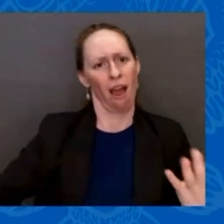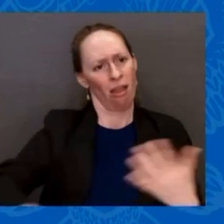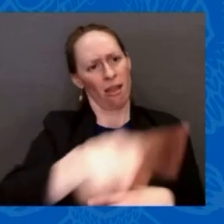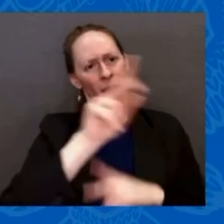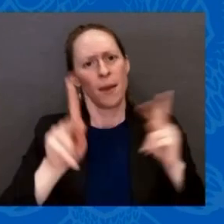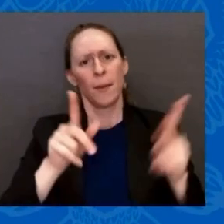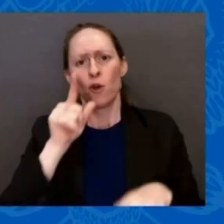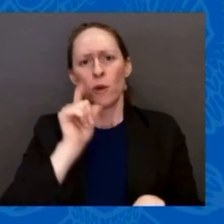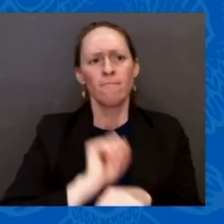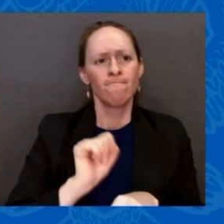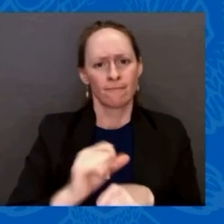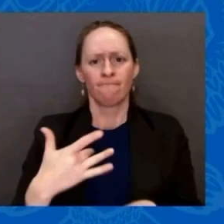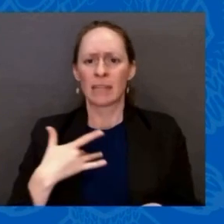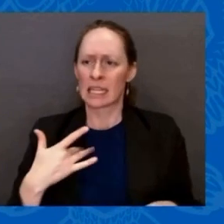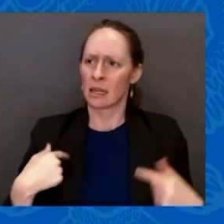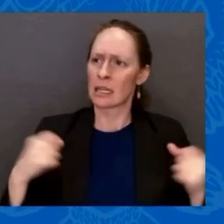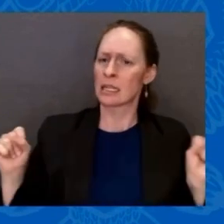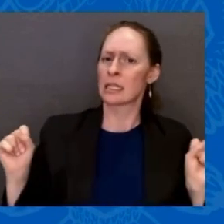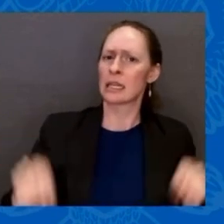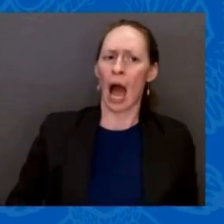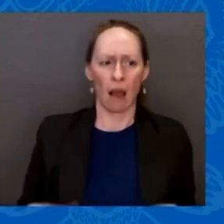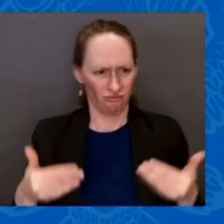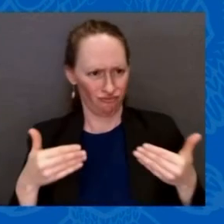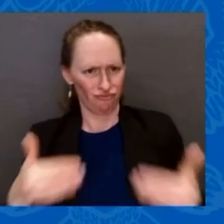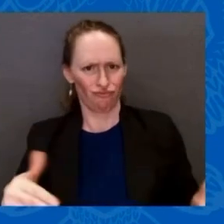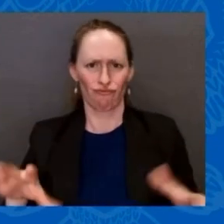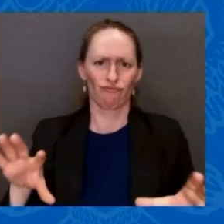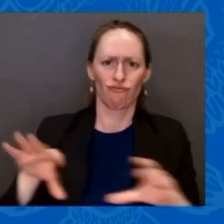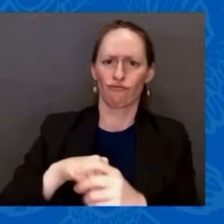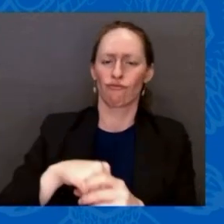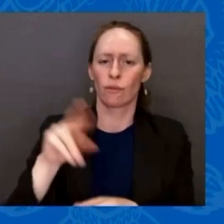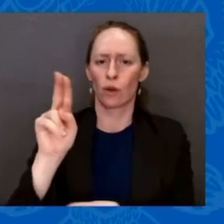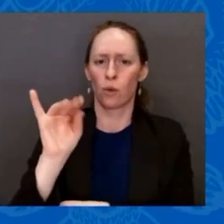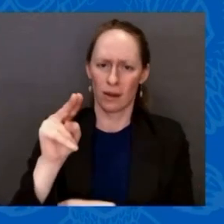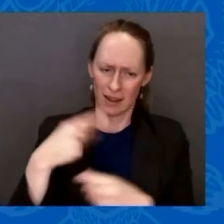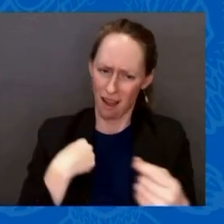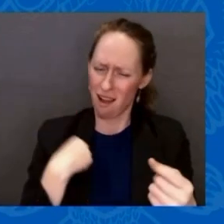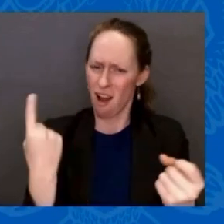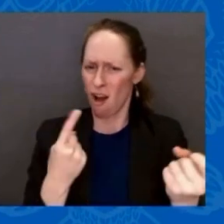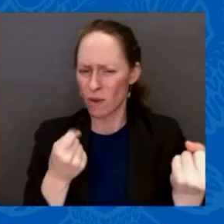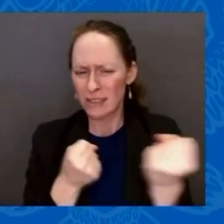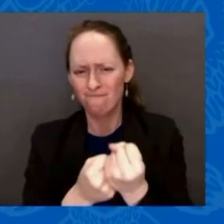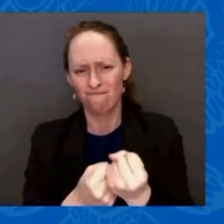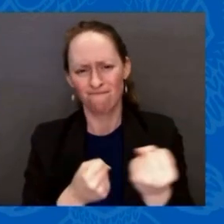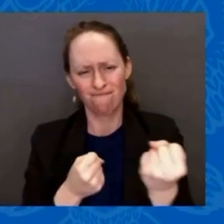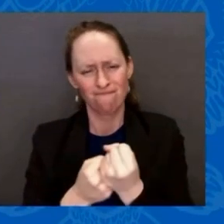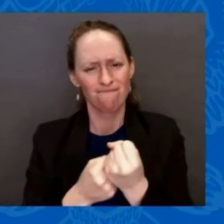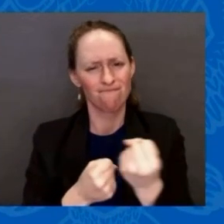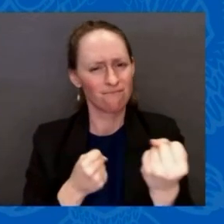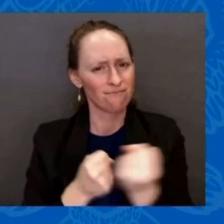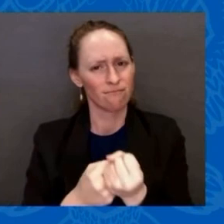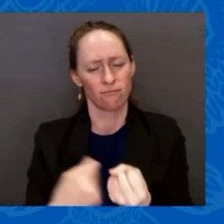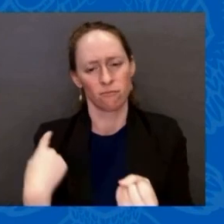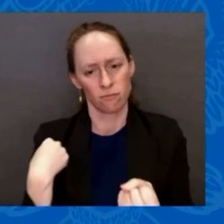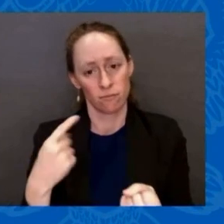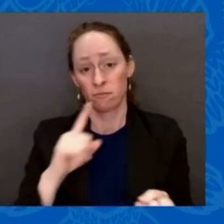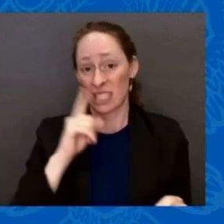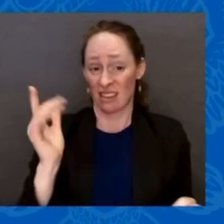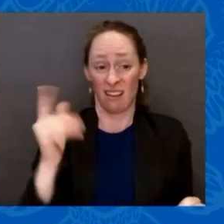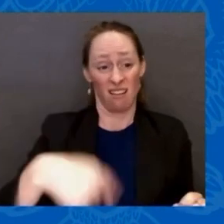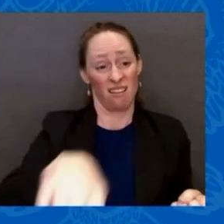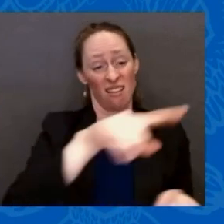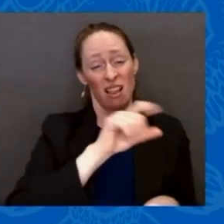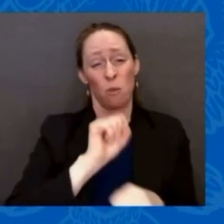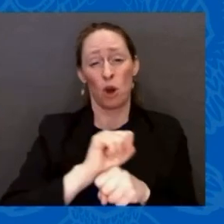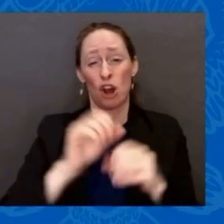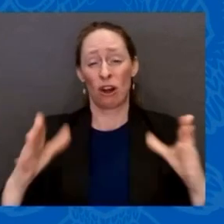tell business leaders all the time, our union workers are the best in the world. It takes 4 to 5 years in that apprenticeship.